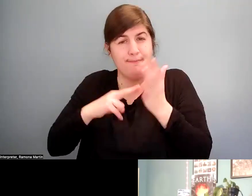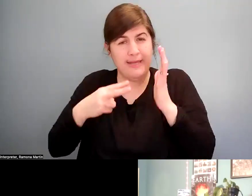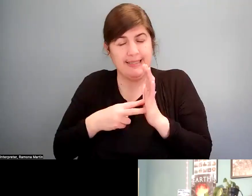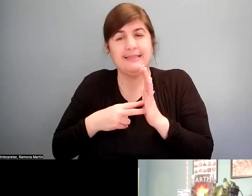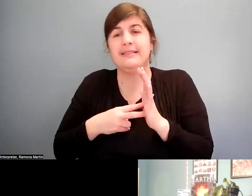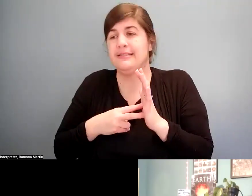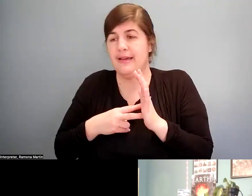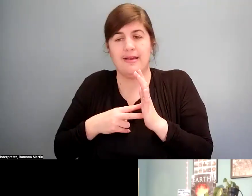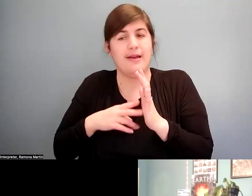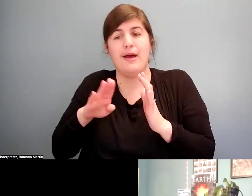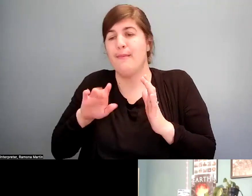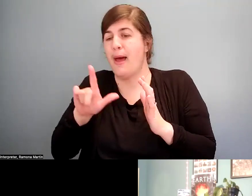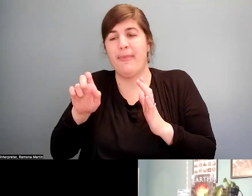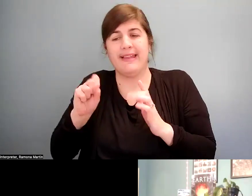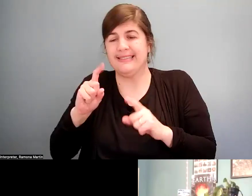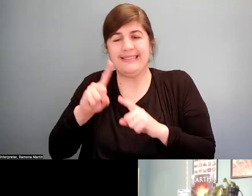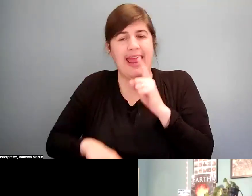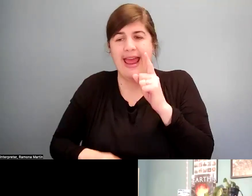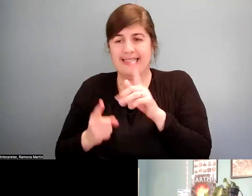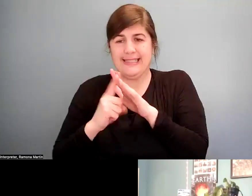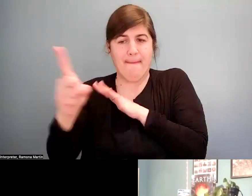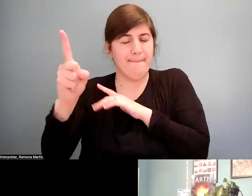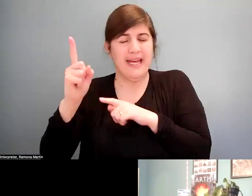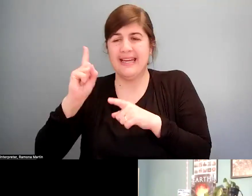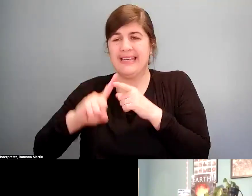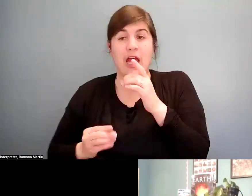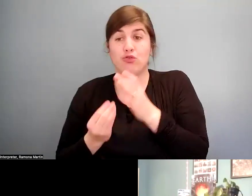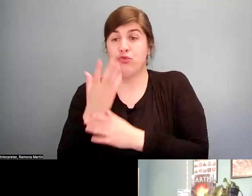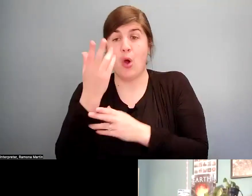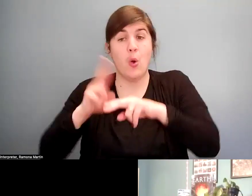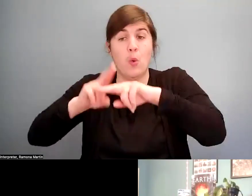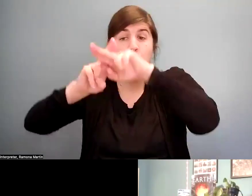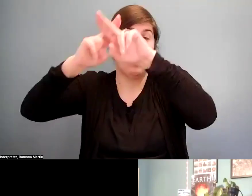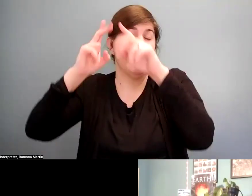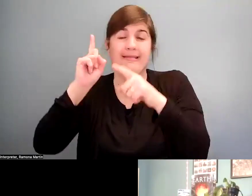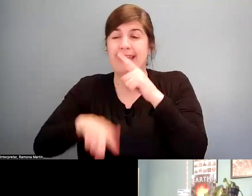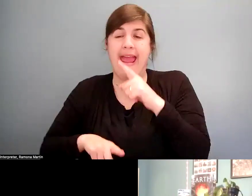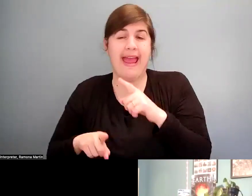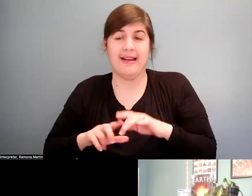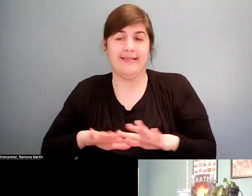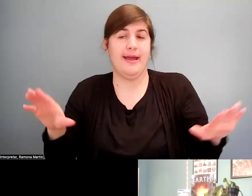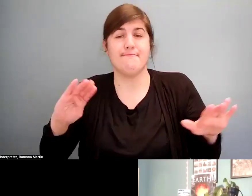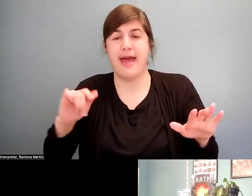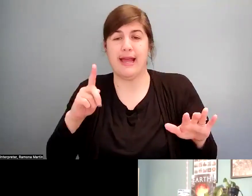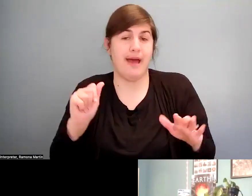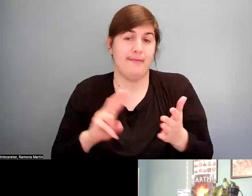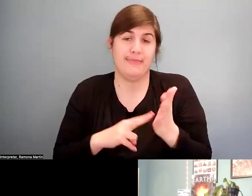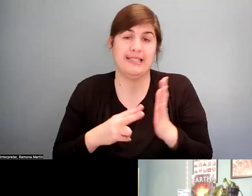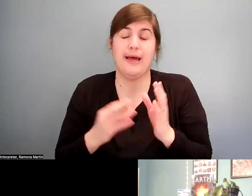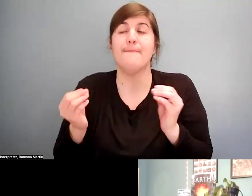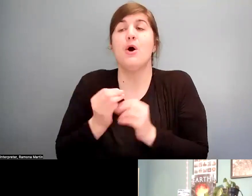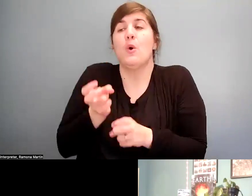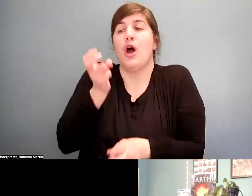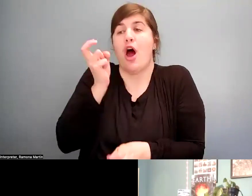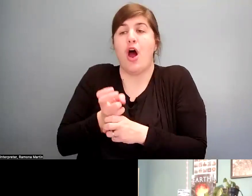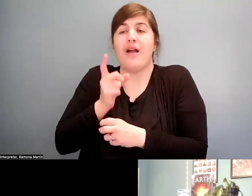can't escape. The bubbles can't grow and they can't drive the magma easily out of the ground. So it means that it's harder for them